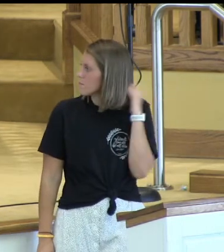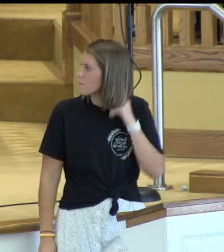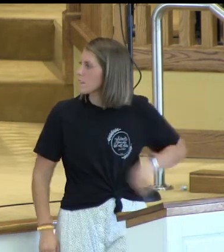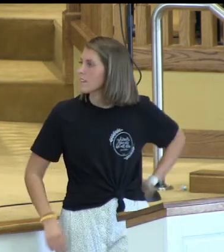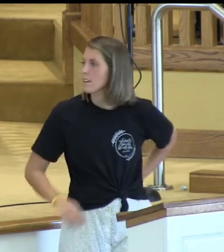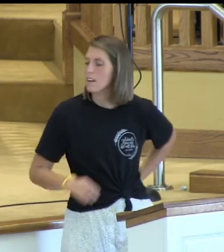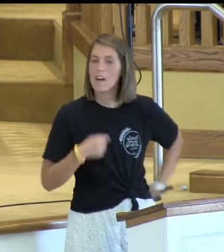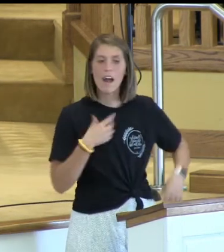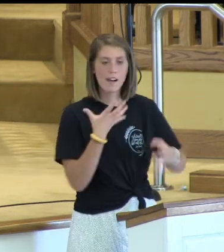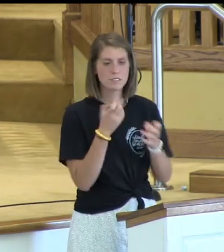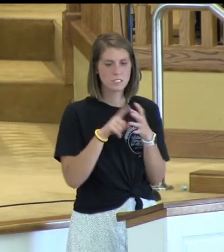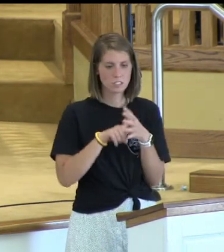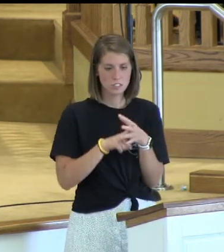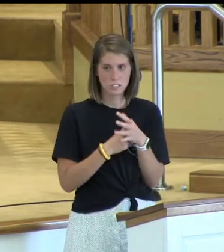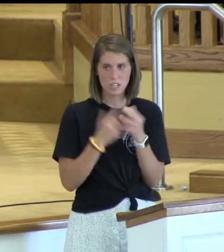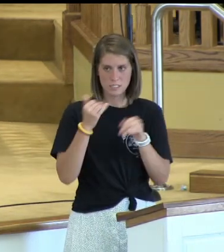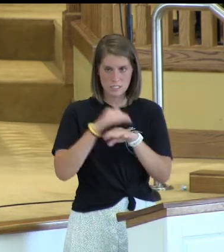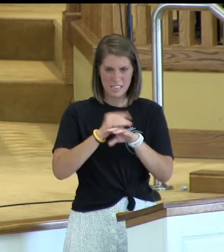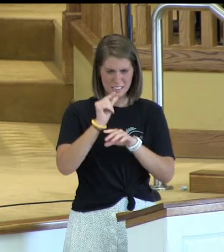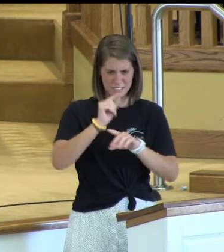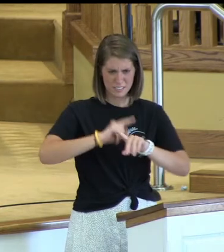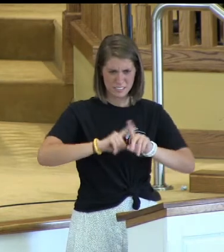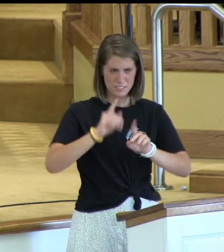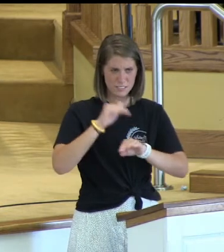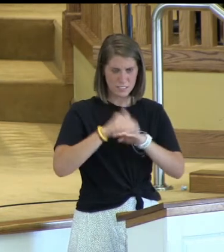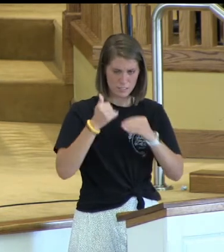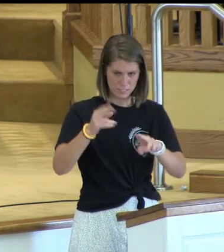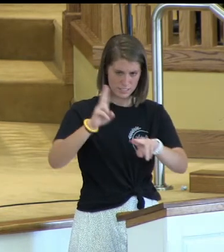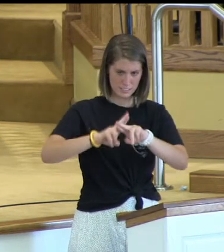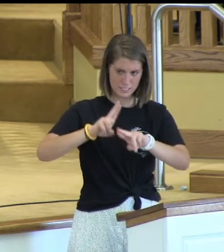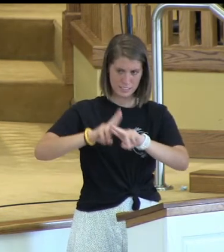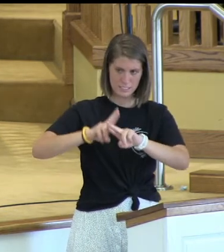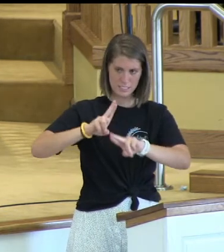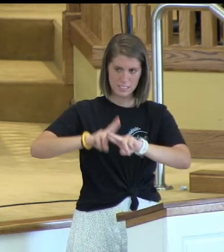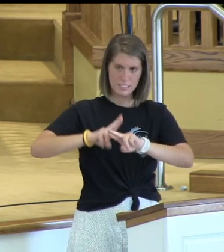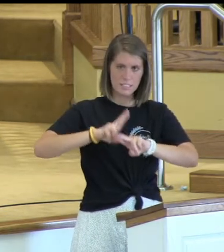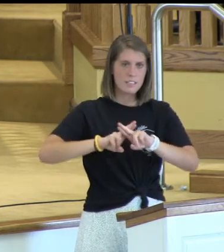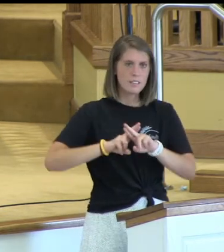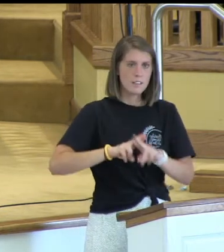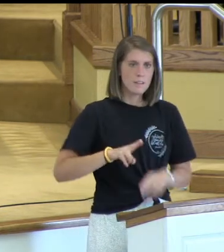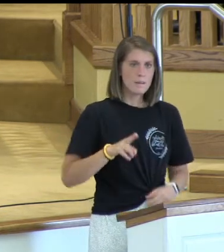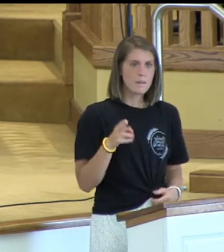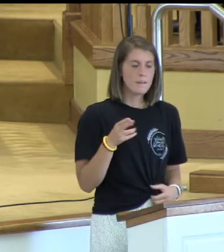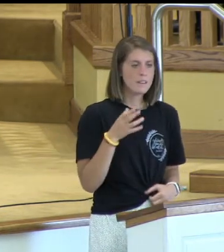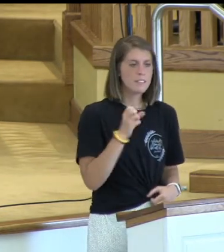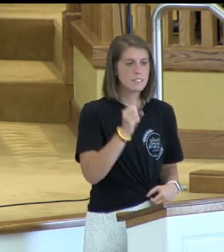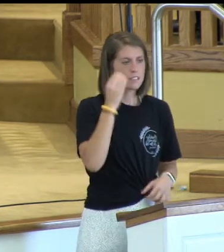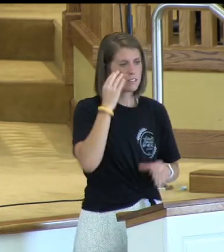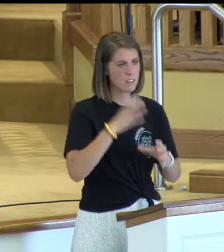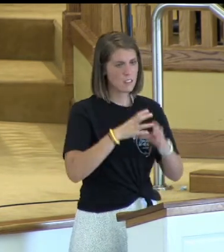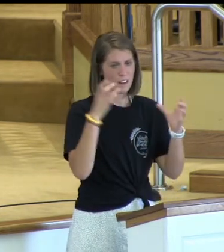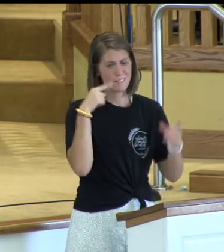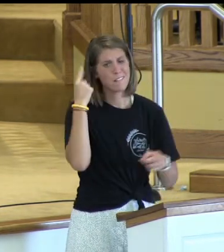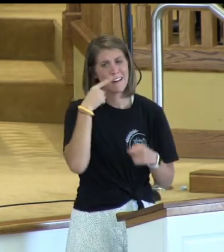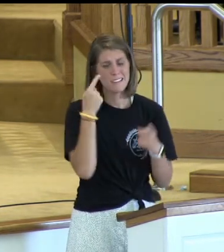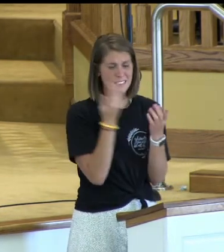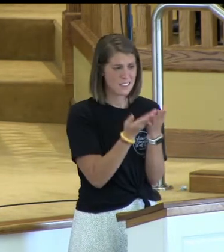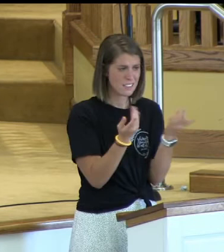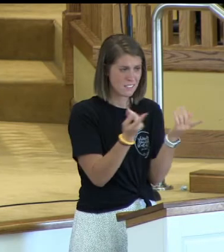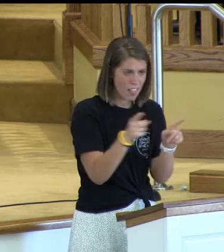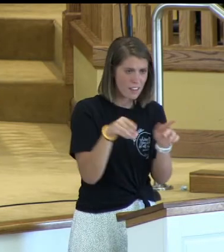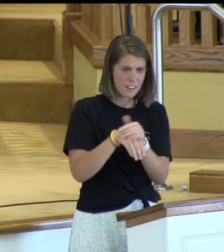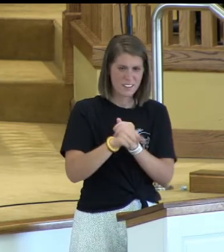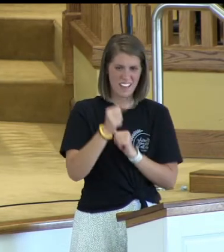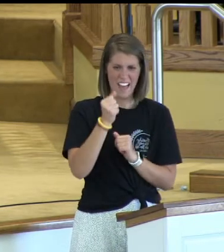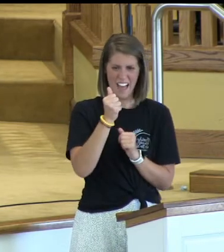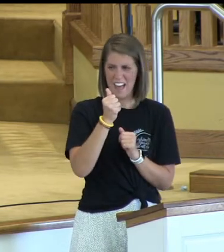All right, I'd like to start the service off a little different this evening. You may go and be seated. As you know, there's a lot of crazy things going on in